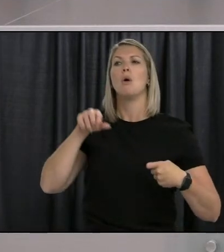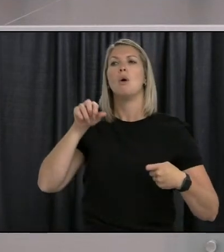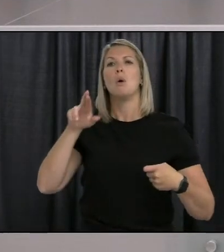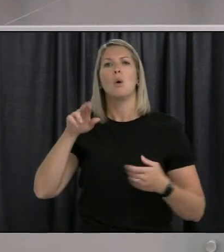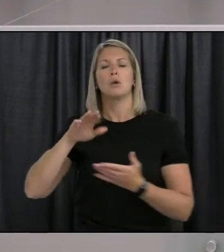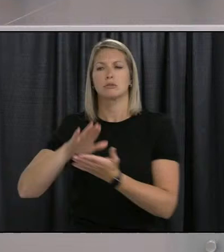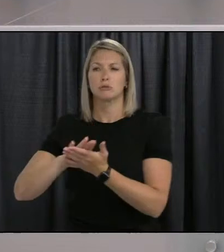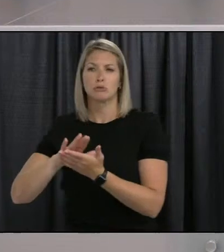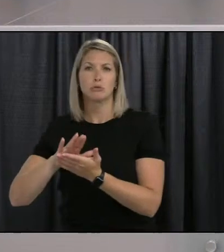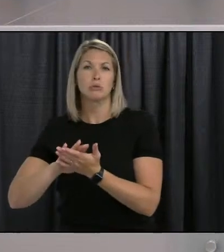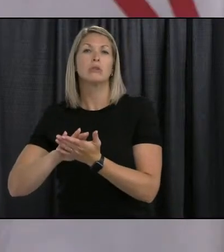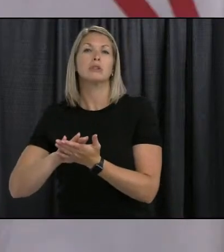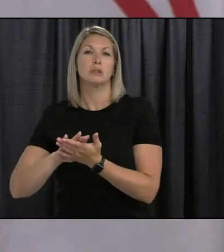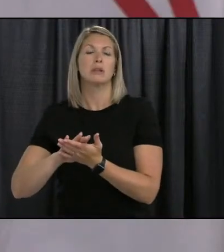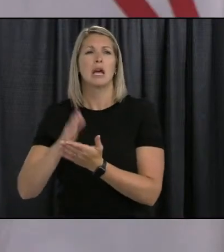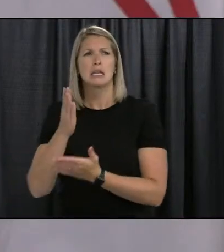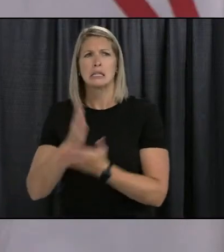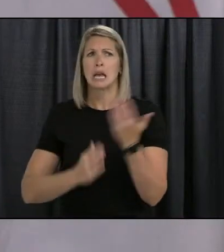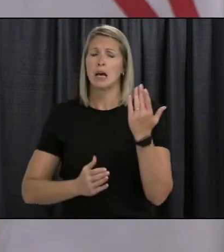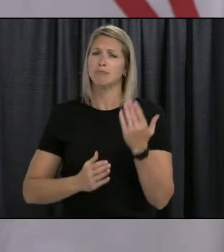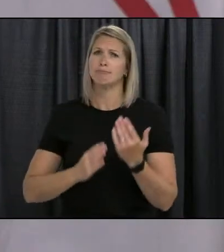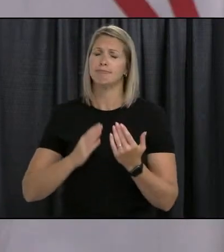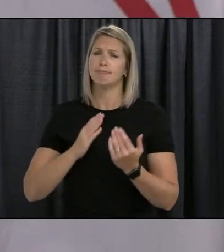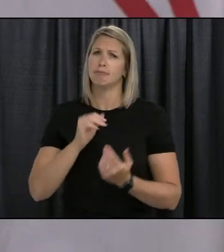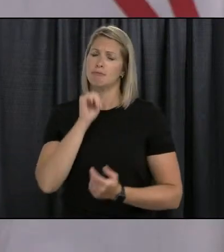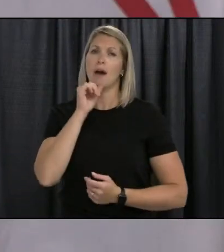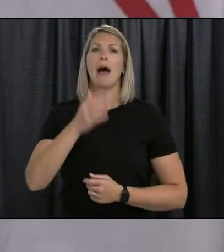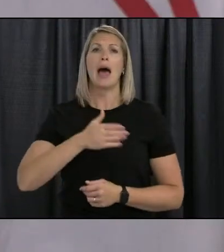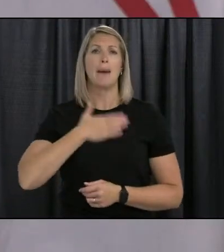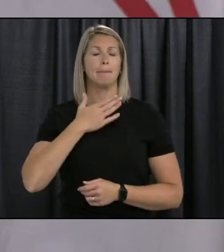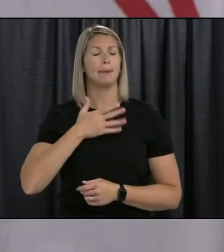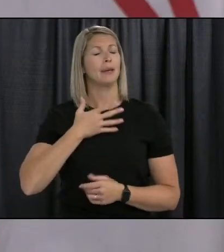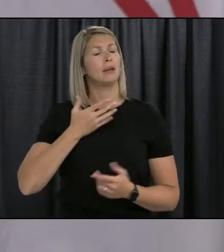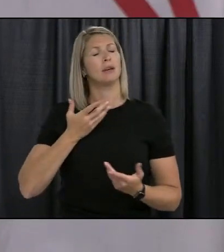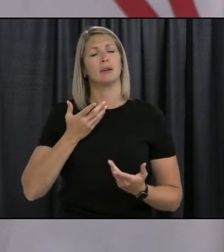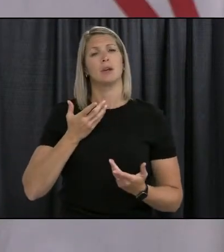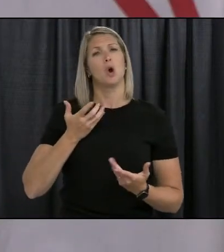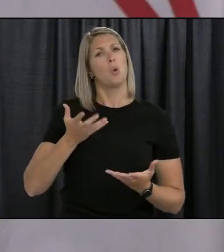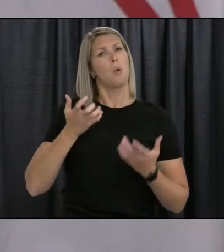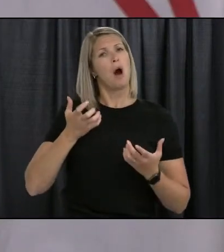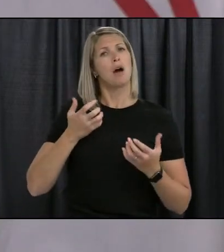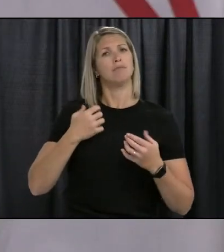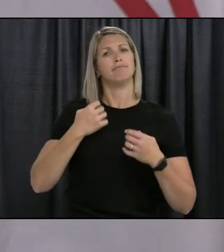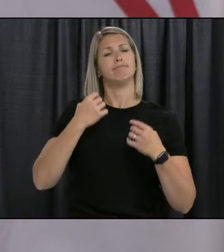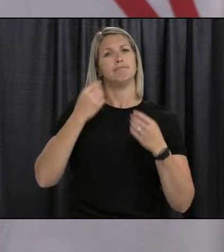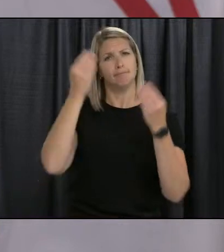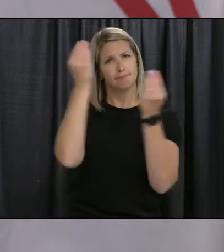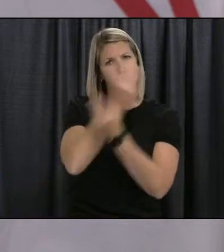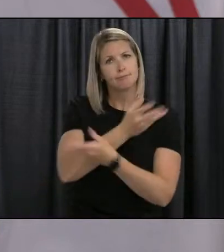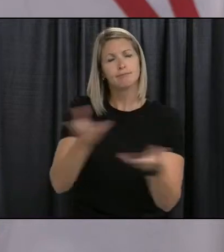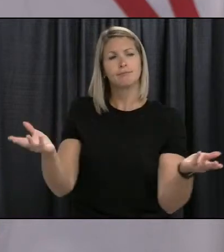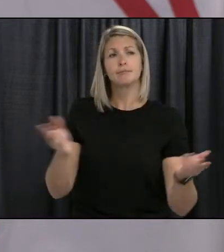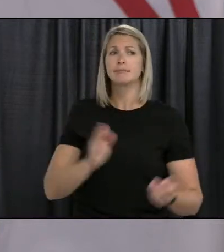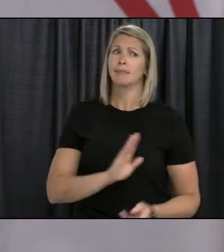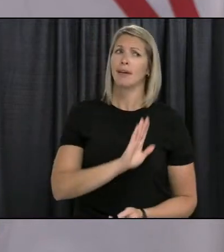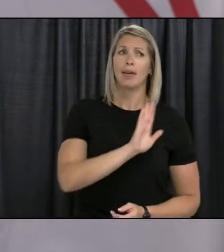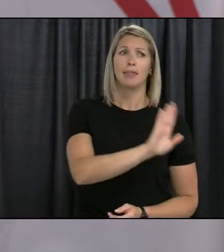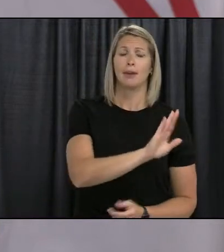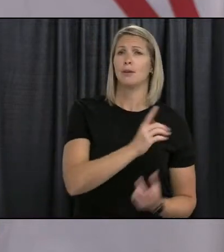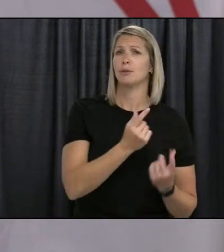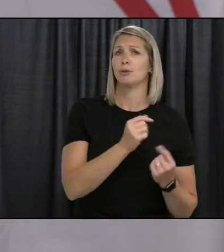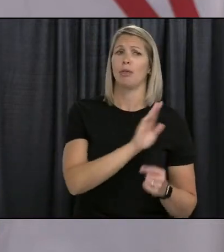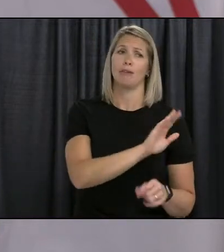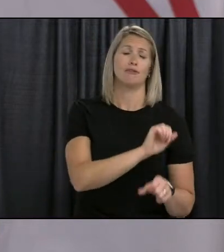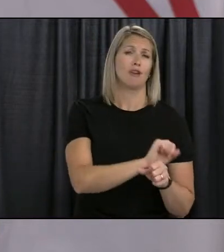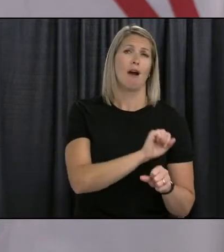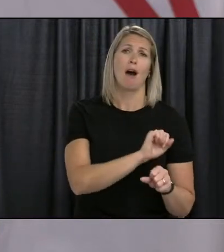in these areas. We just think it's always a good idea to reinforce that these people are doing a